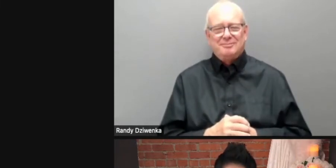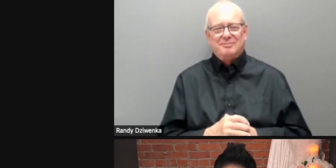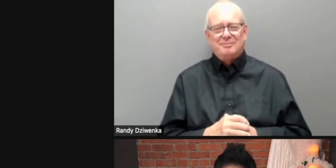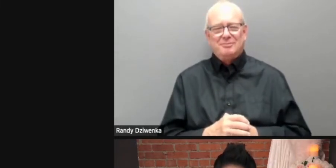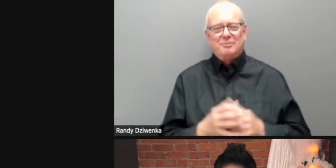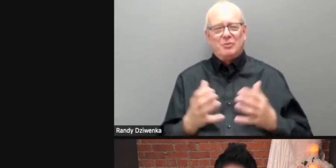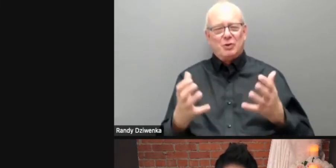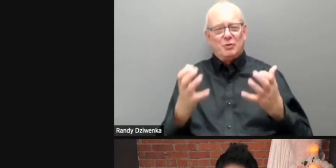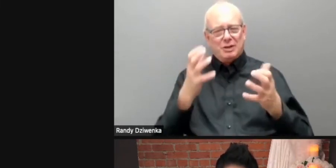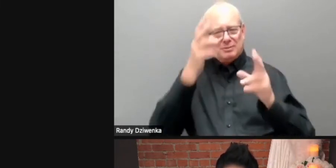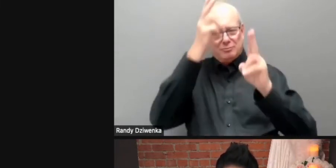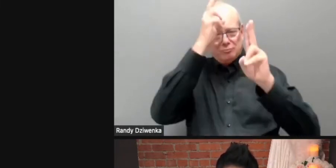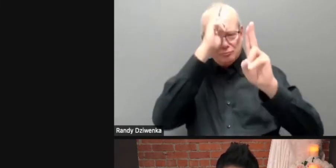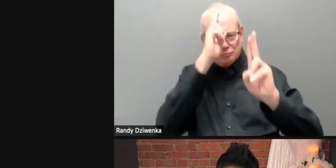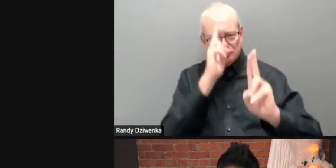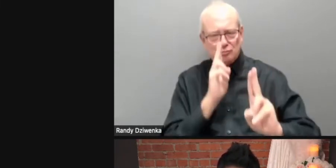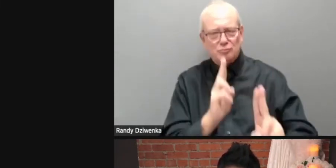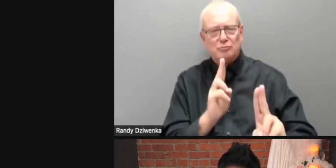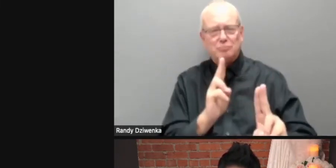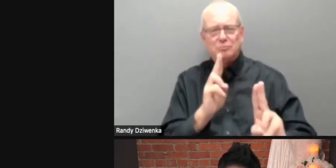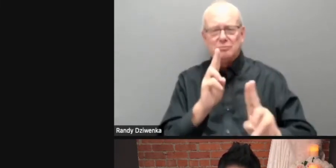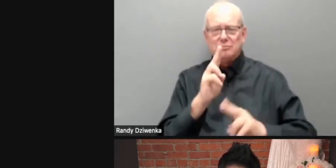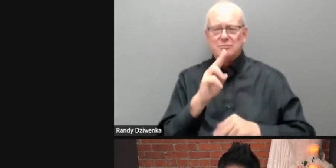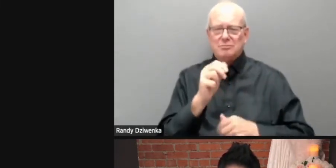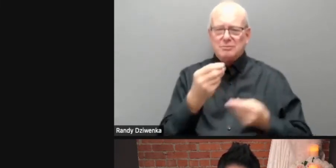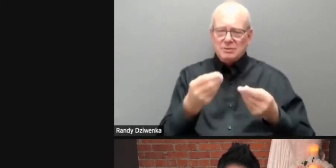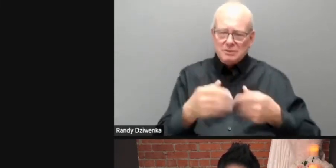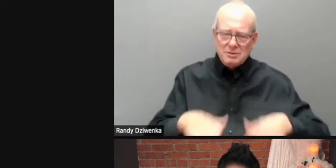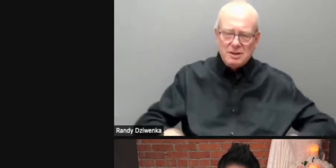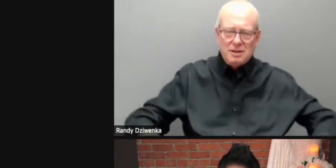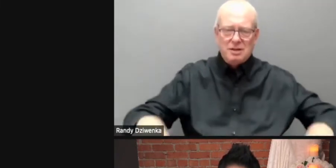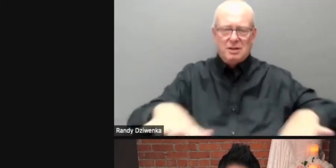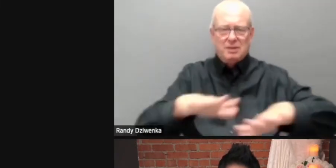honor the land that we are on today.